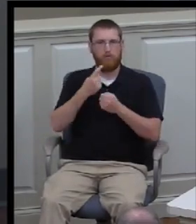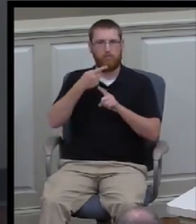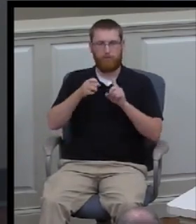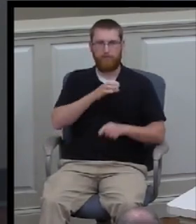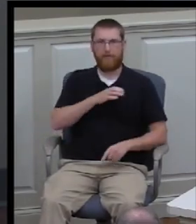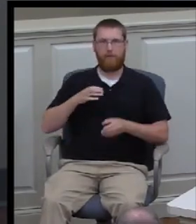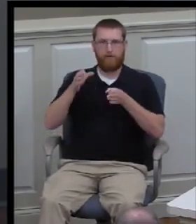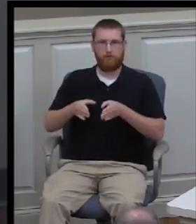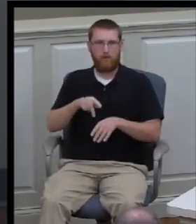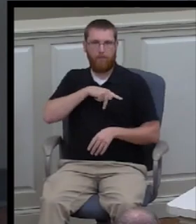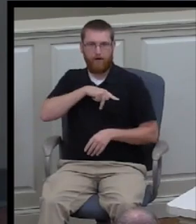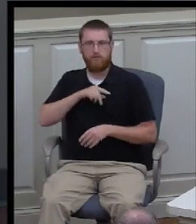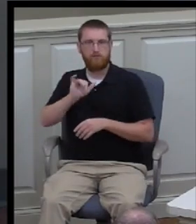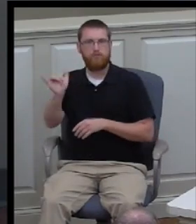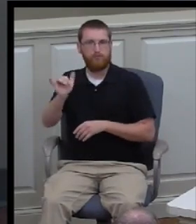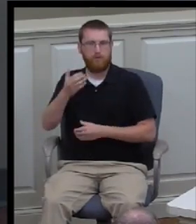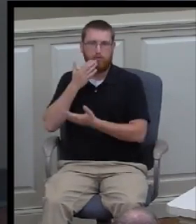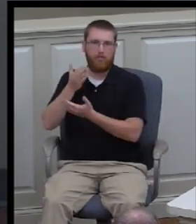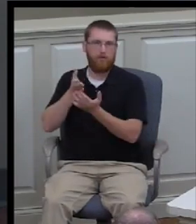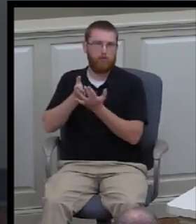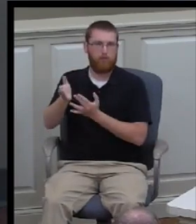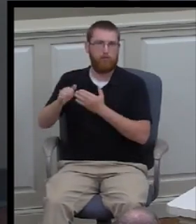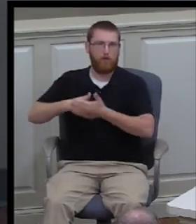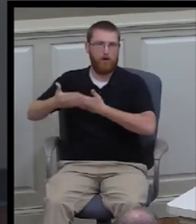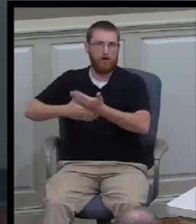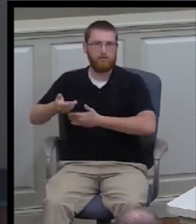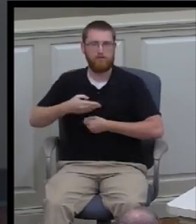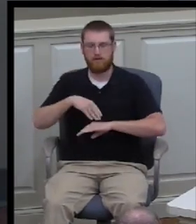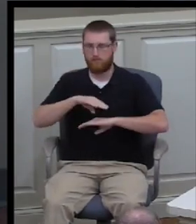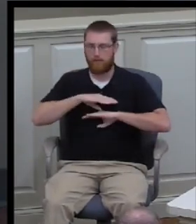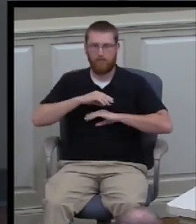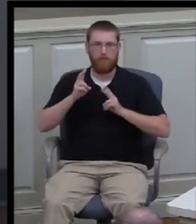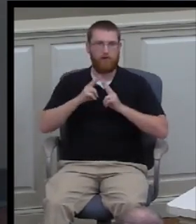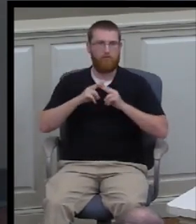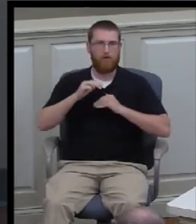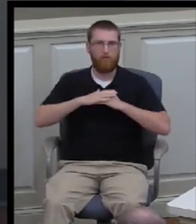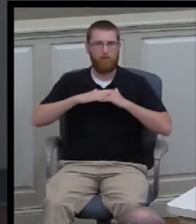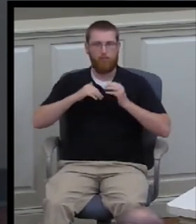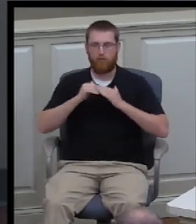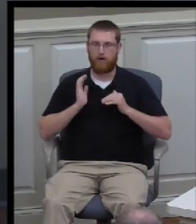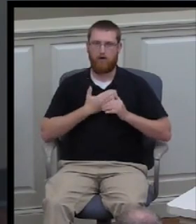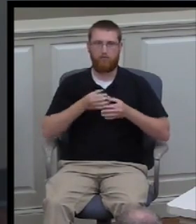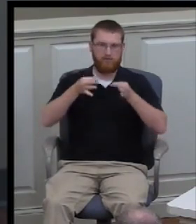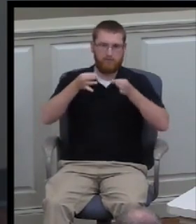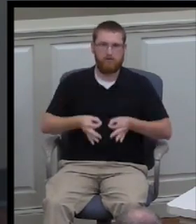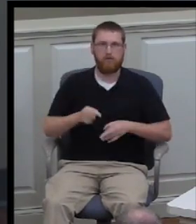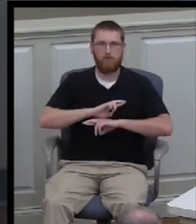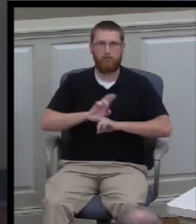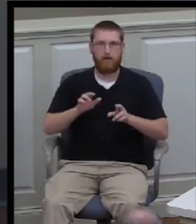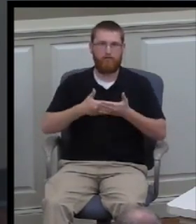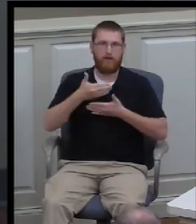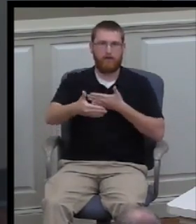you specifically, Mayor, throughout the whole process. And we're glad, we feel comfortable, very excited what the decision that we made, and we're looking forward to moving on.